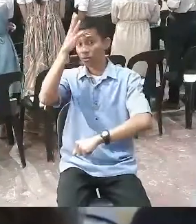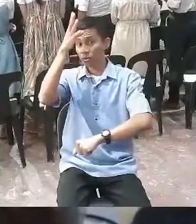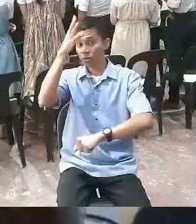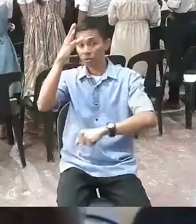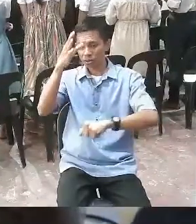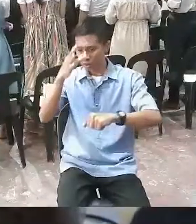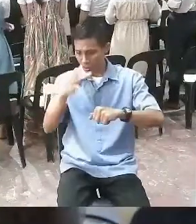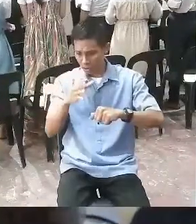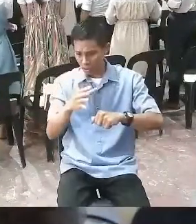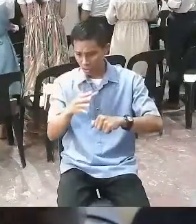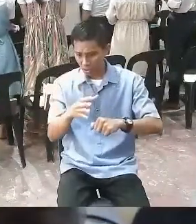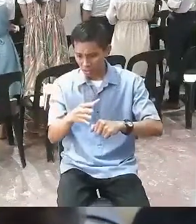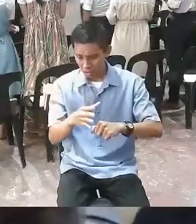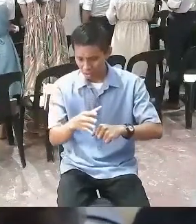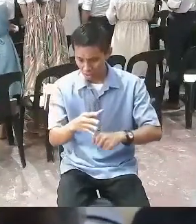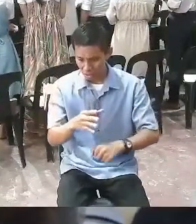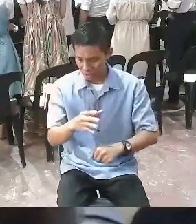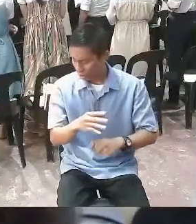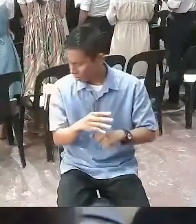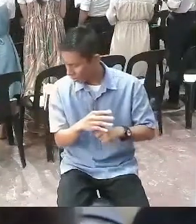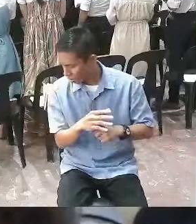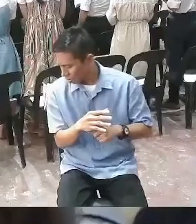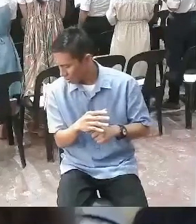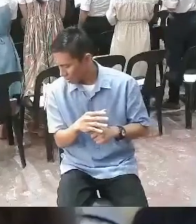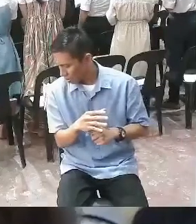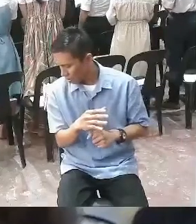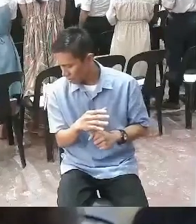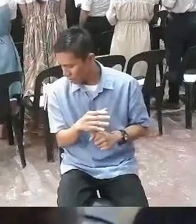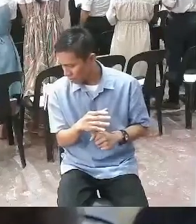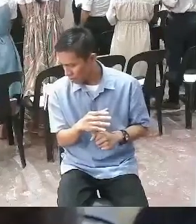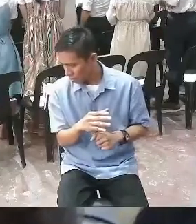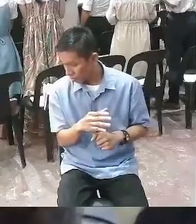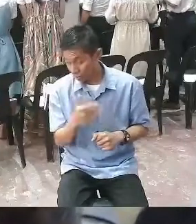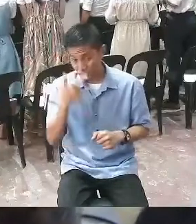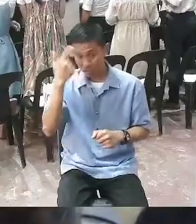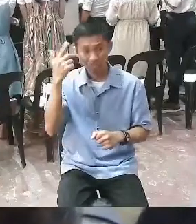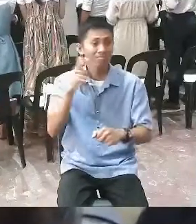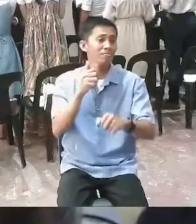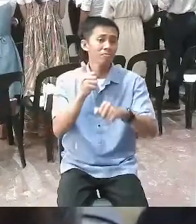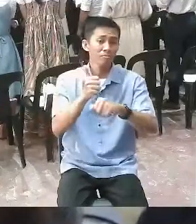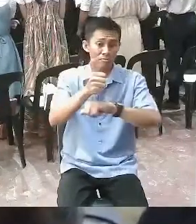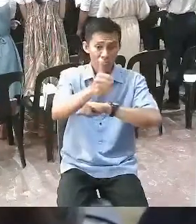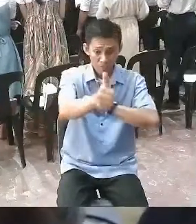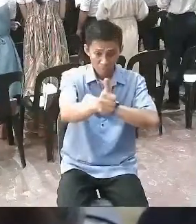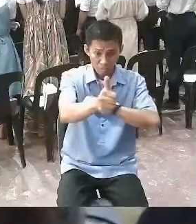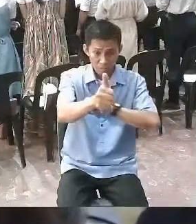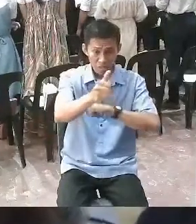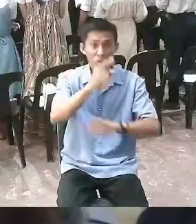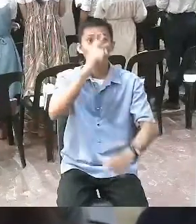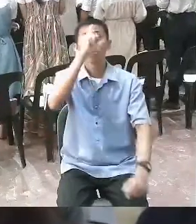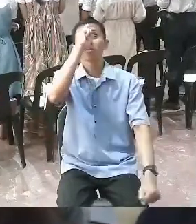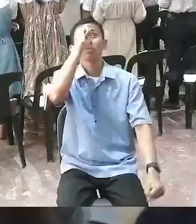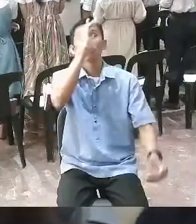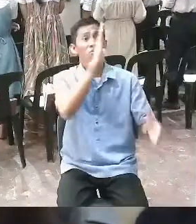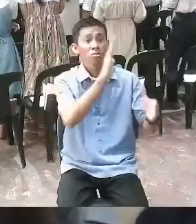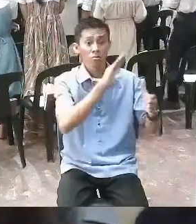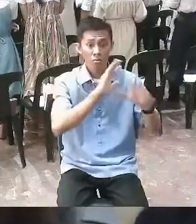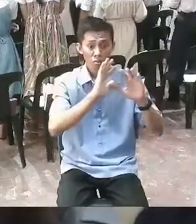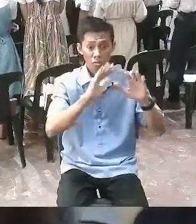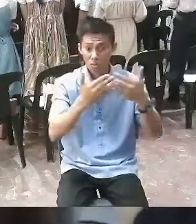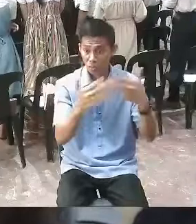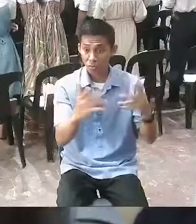pertaining to the flesh, hath found. For if Abraham was justified, big